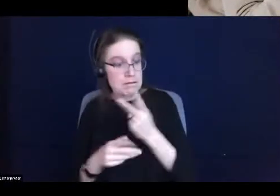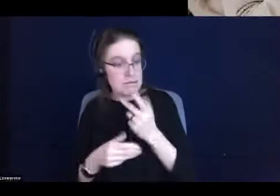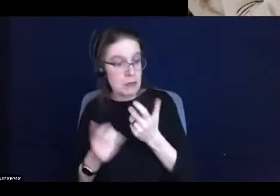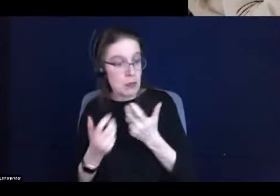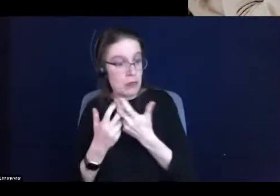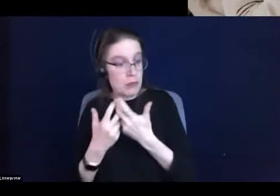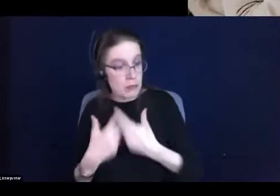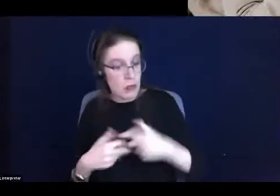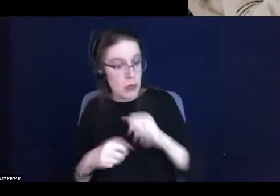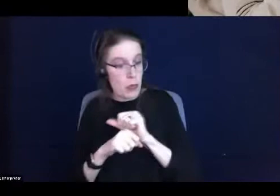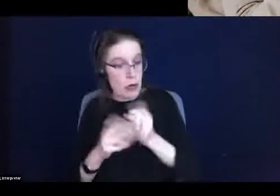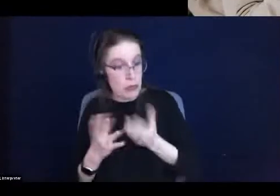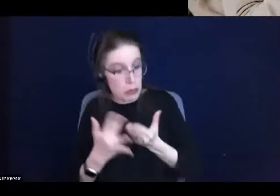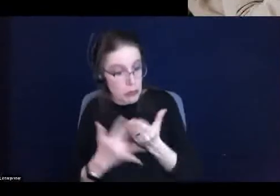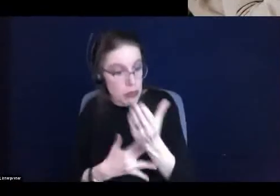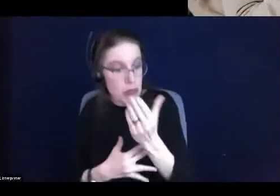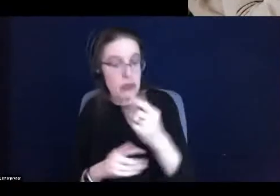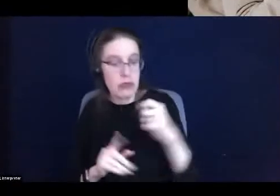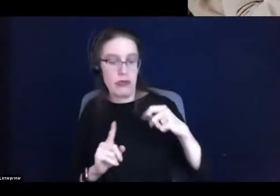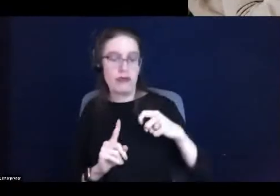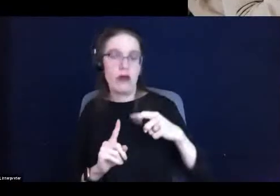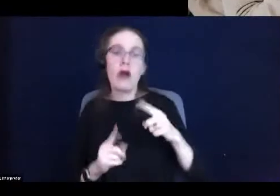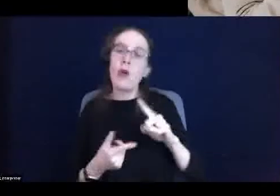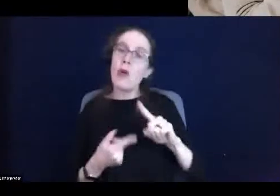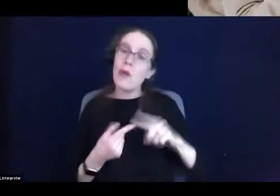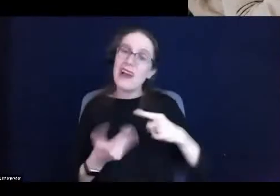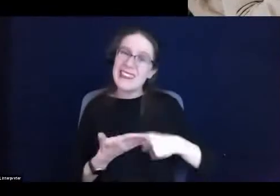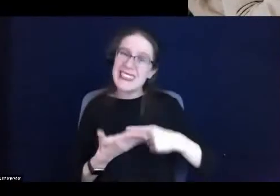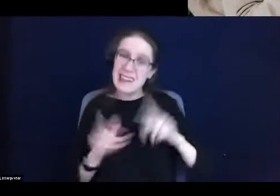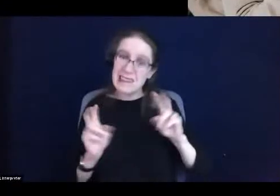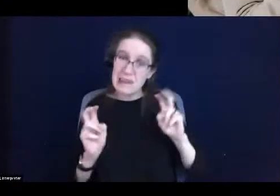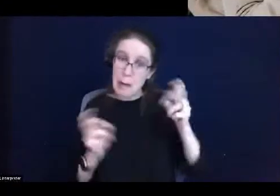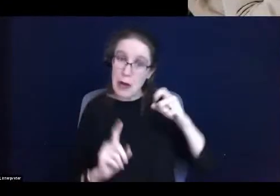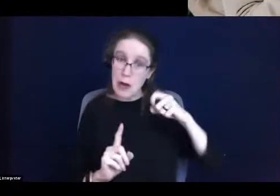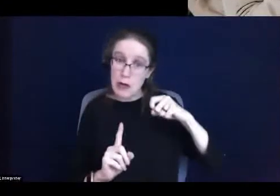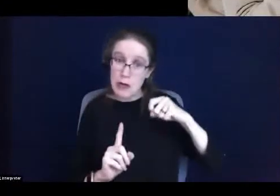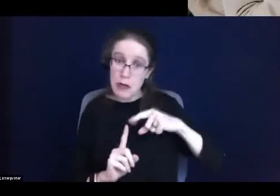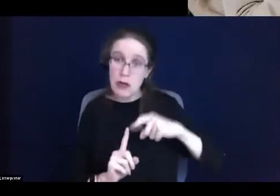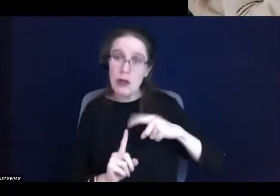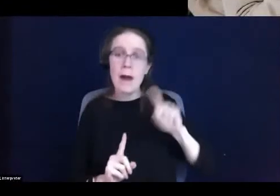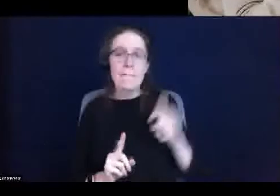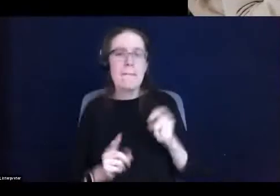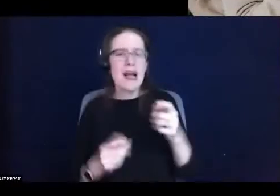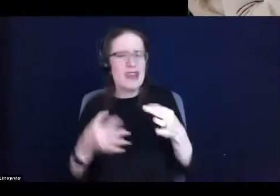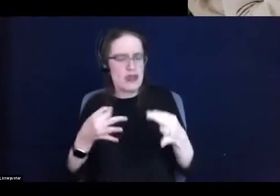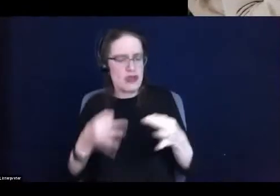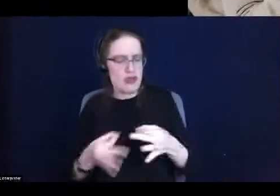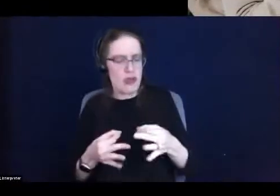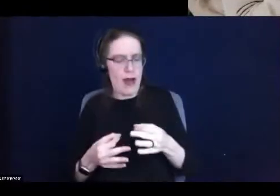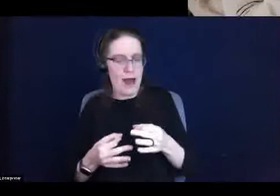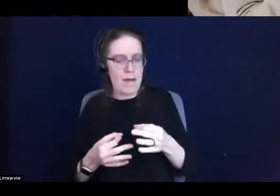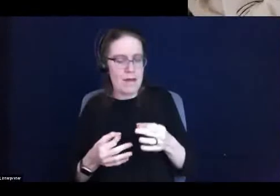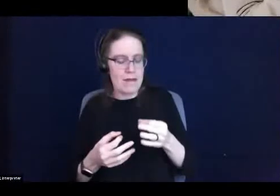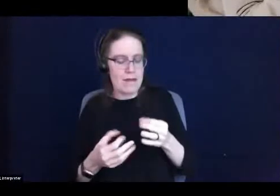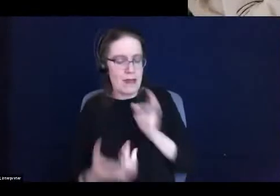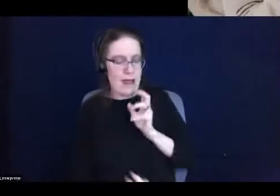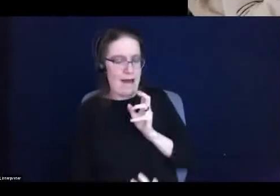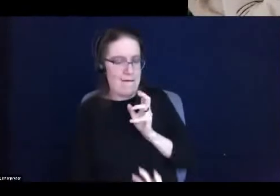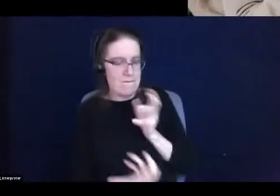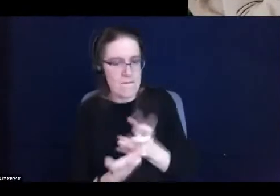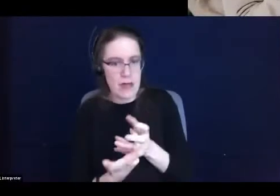When talking about things like triggers, we also need to be able to describe them in a way that's accessible to survivors. So instead of